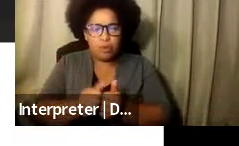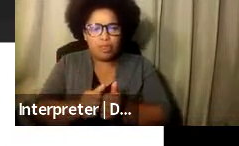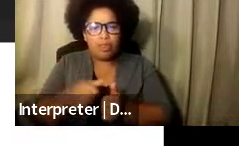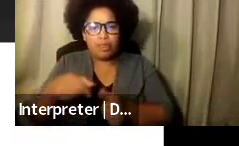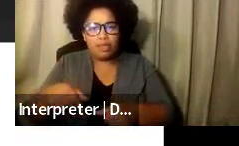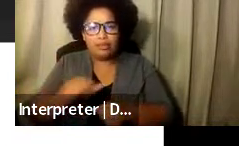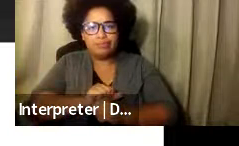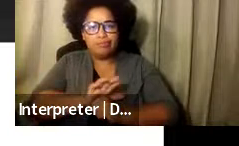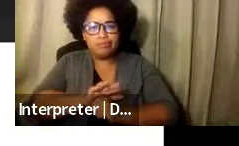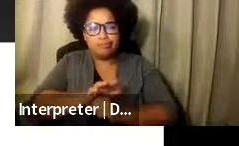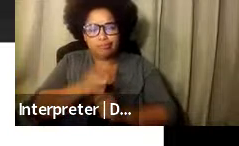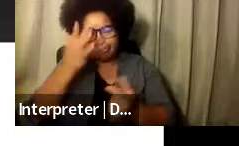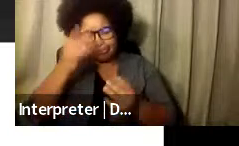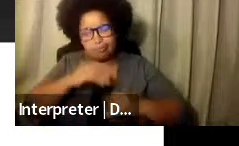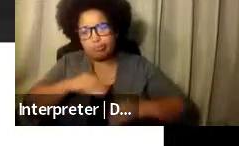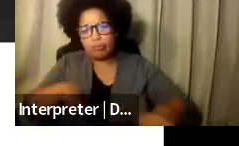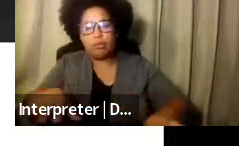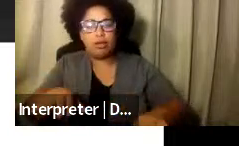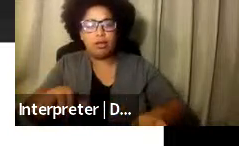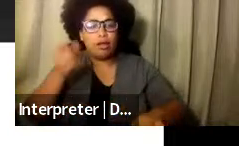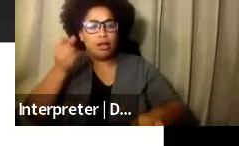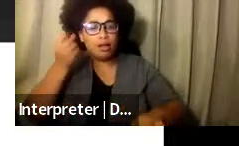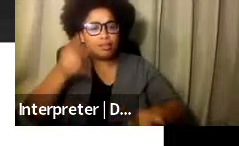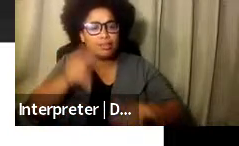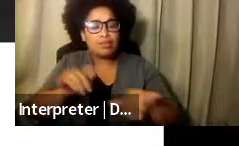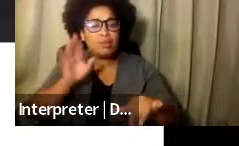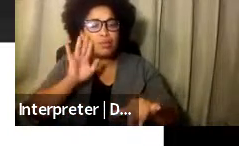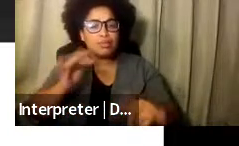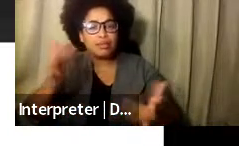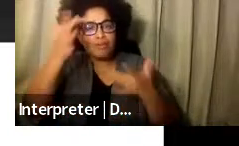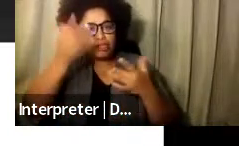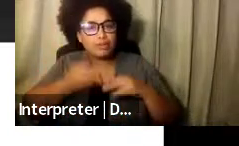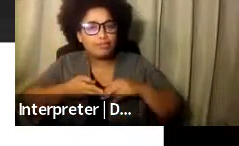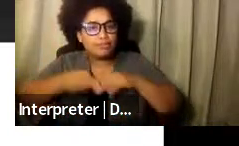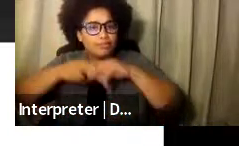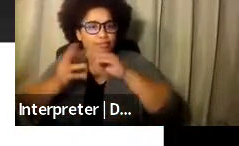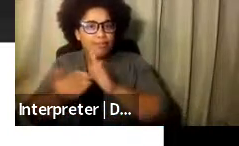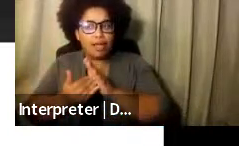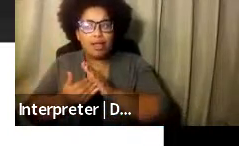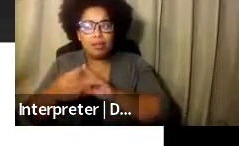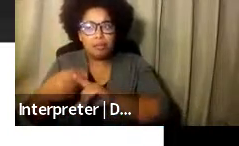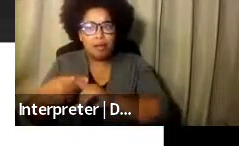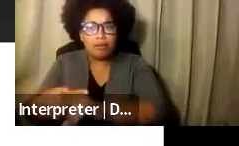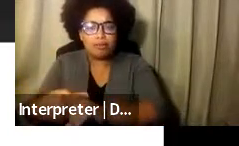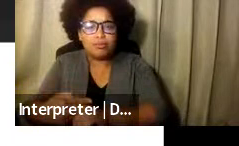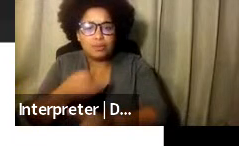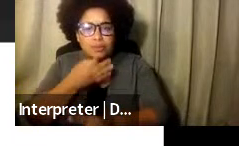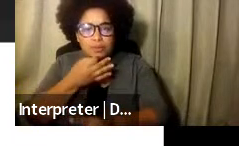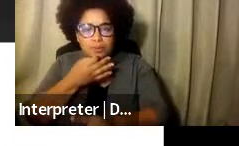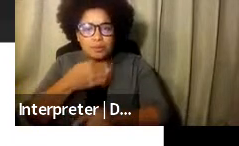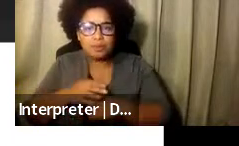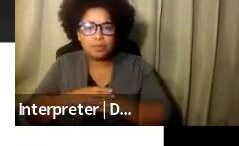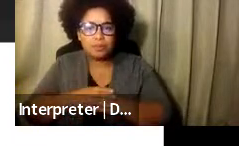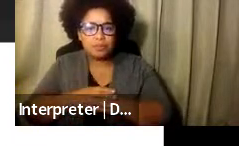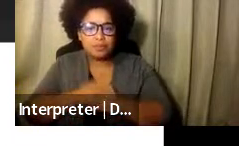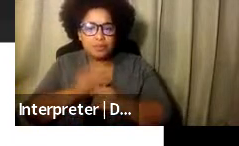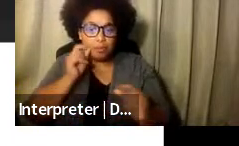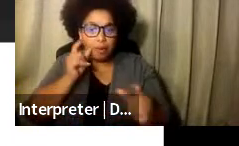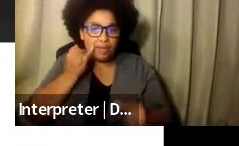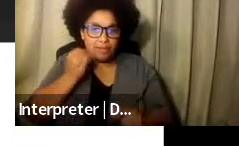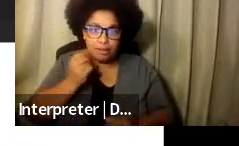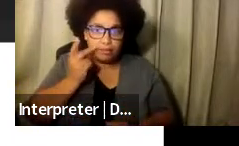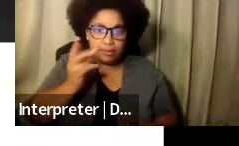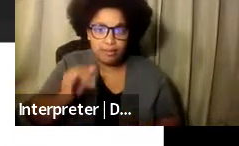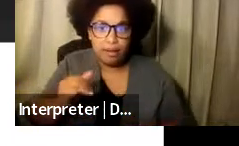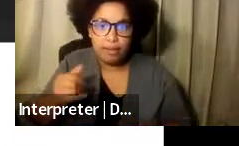process. At the same time, we're going to see infections rise again in the coming months. Certainly, I would be very surprised if we didn't see